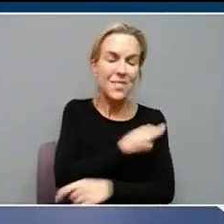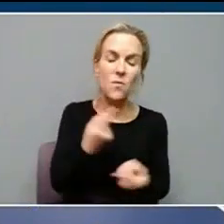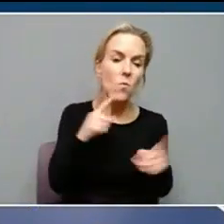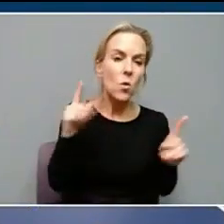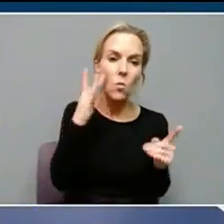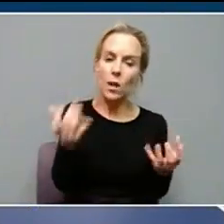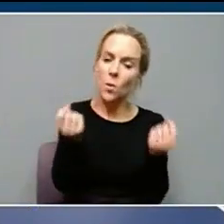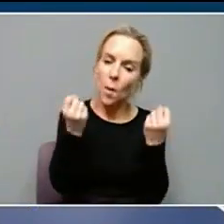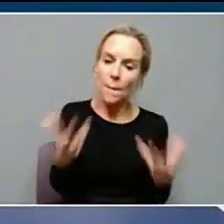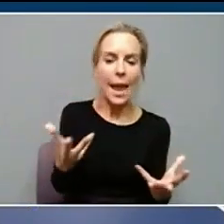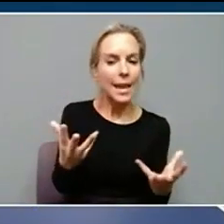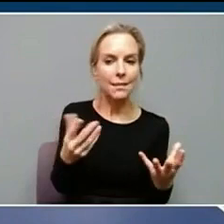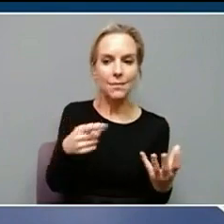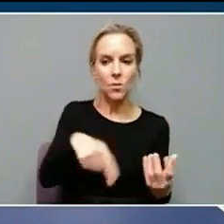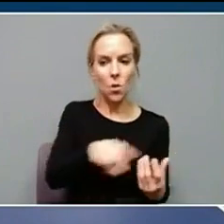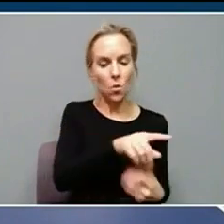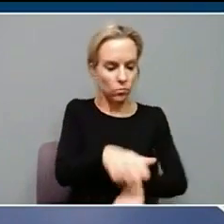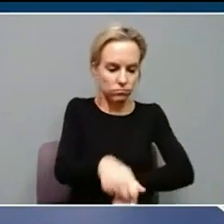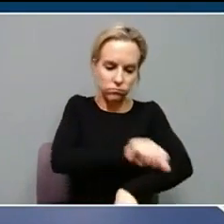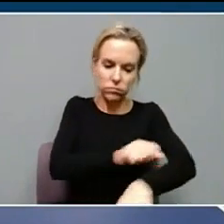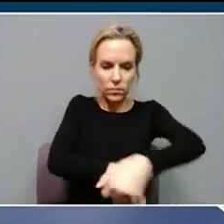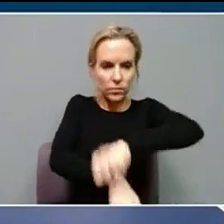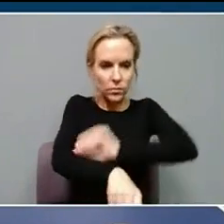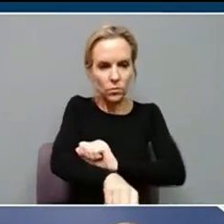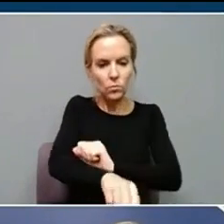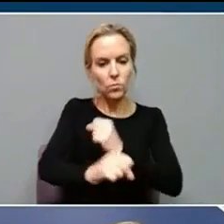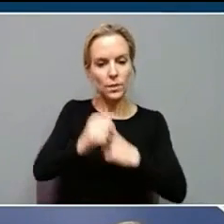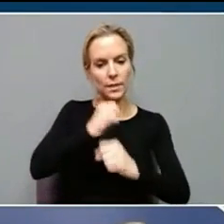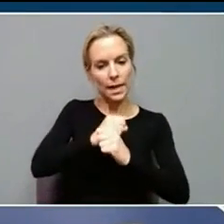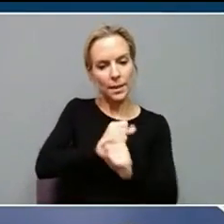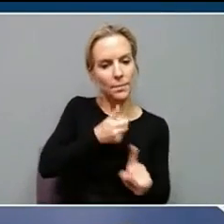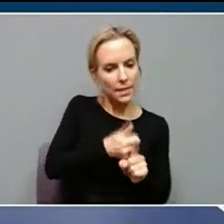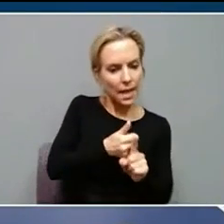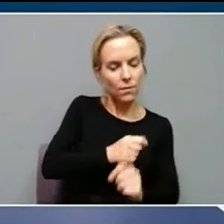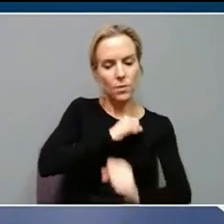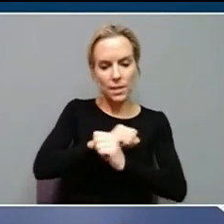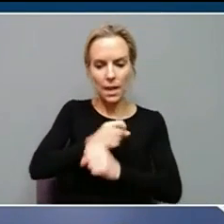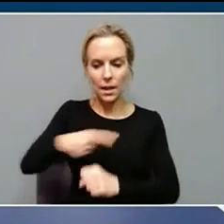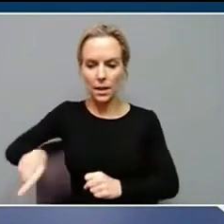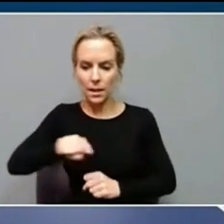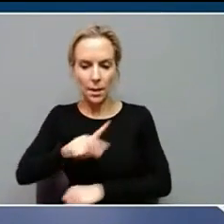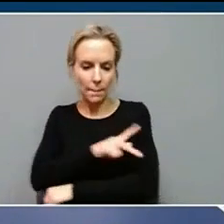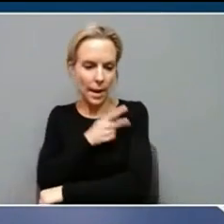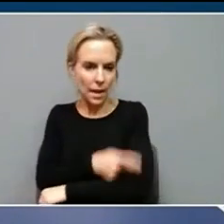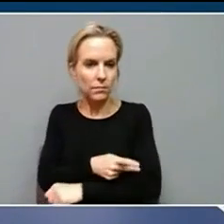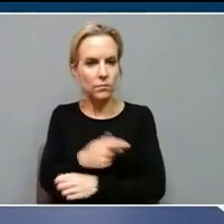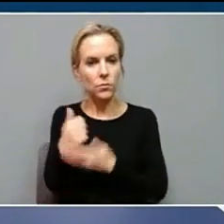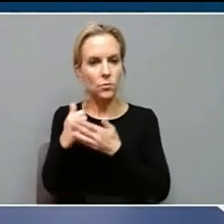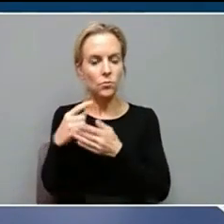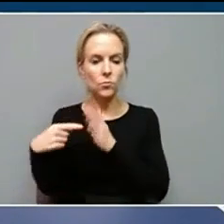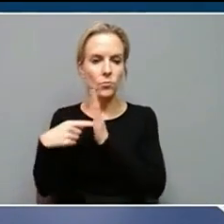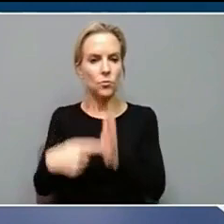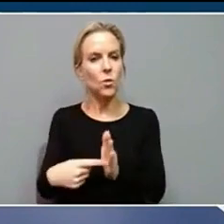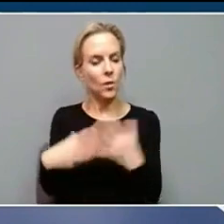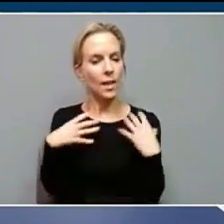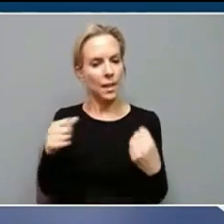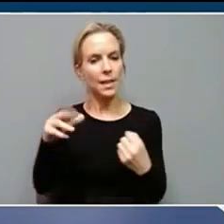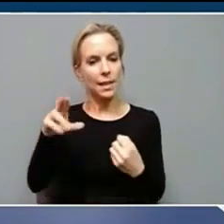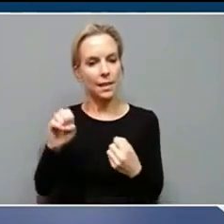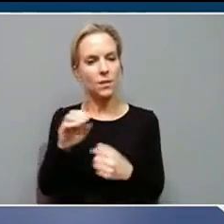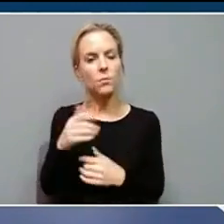up their sleeves to protect themselves and their patients. Let's show the healthcare slide, the long-term care